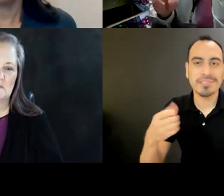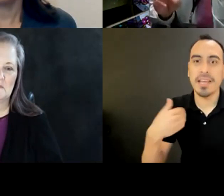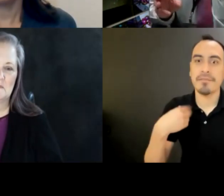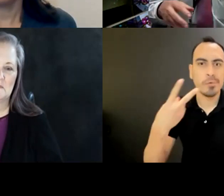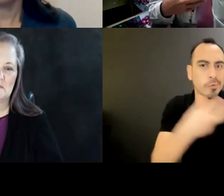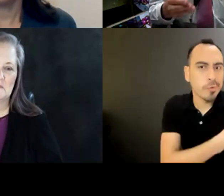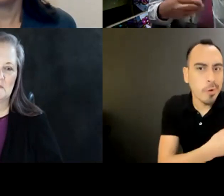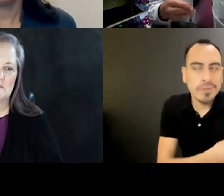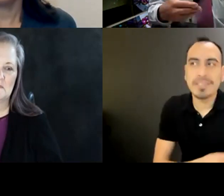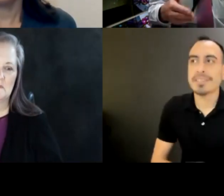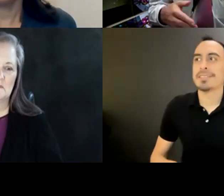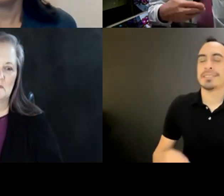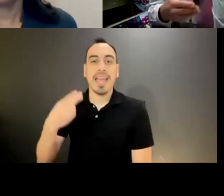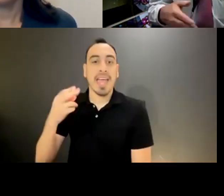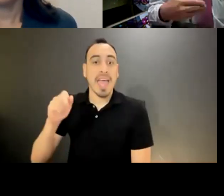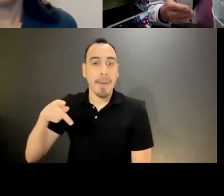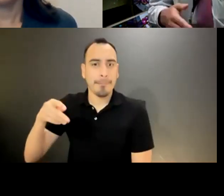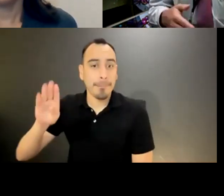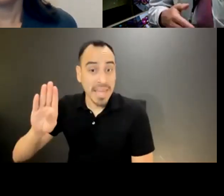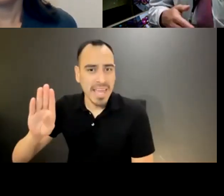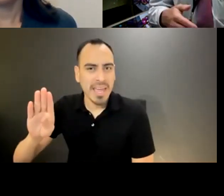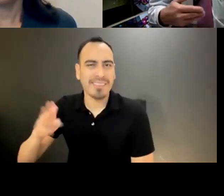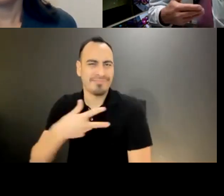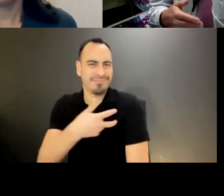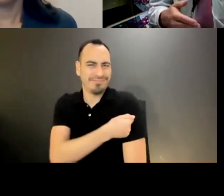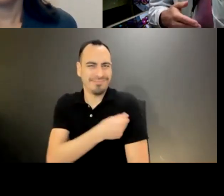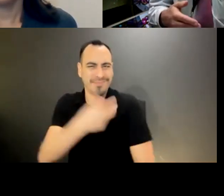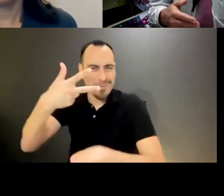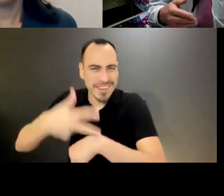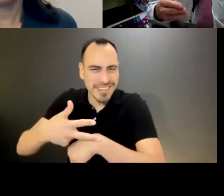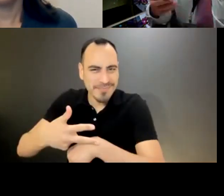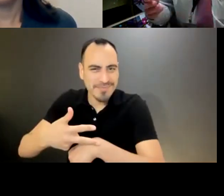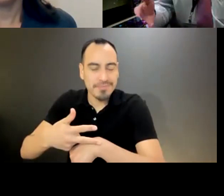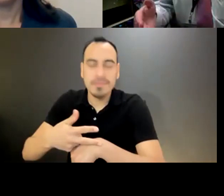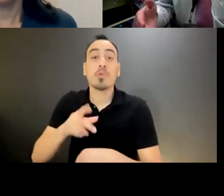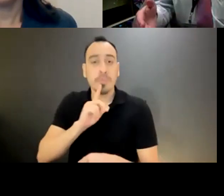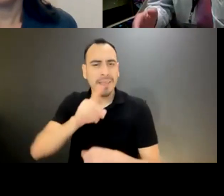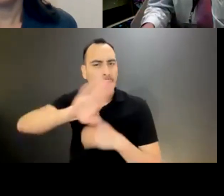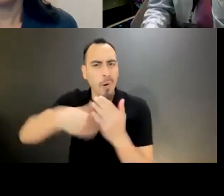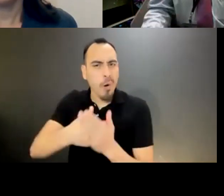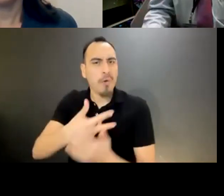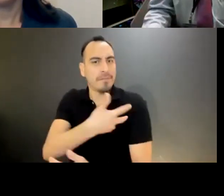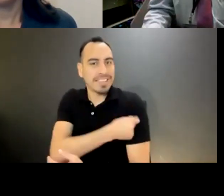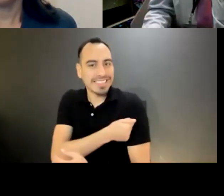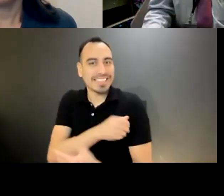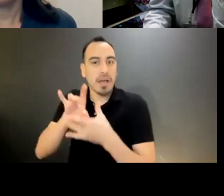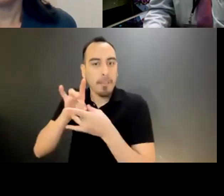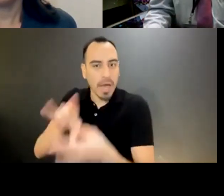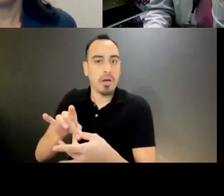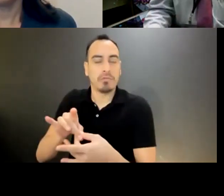we get 3. These are all designed to optimize the immune response and improve the protection.